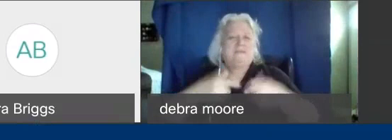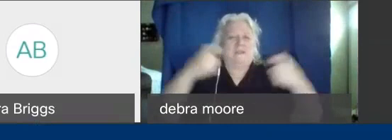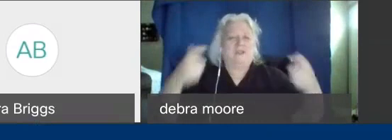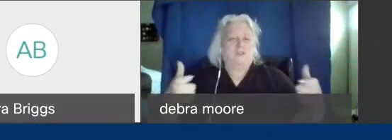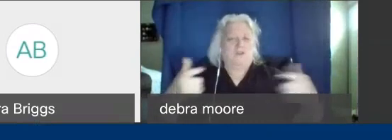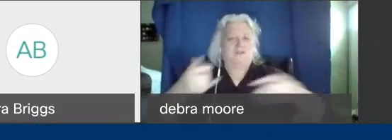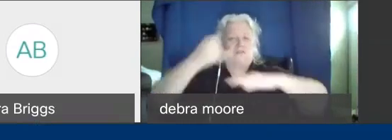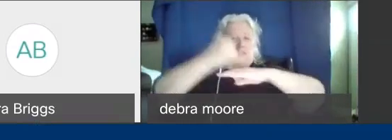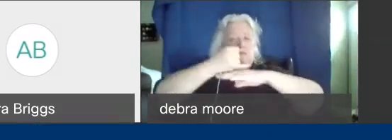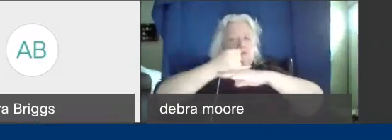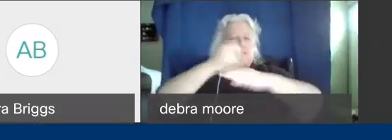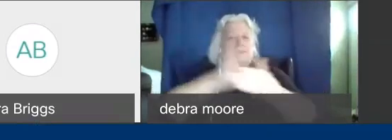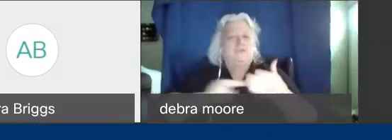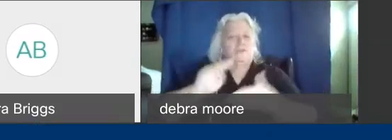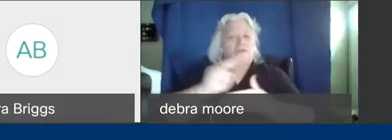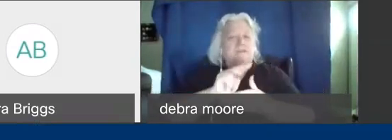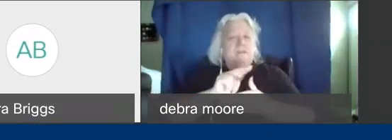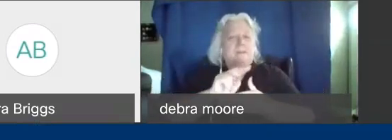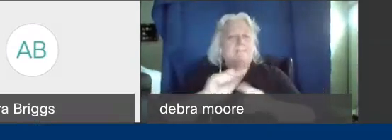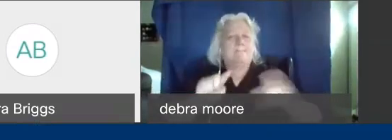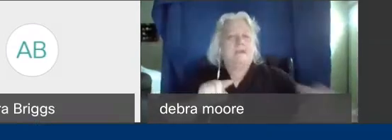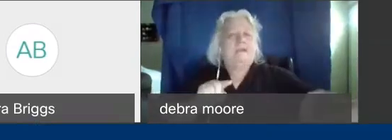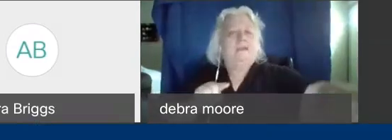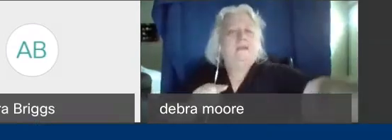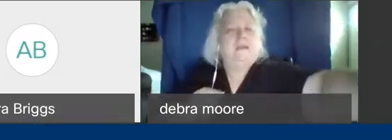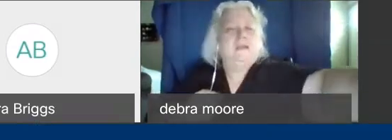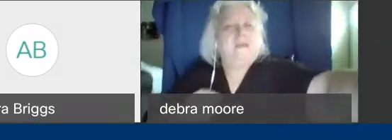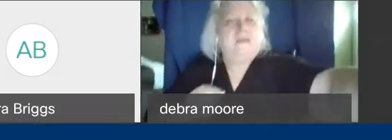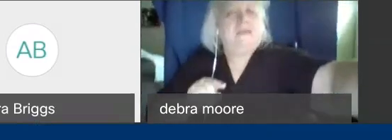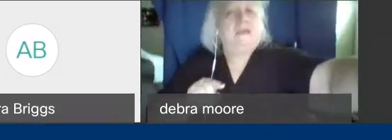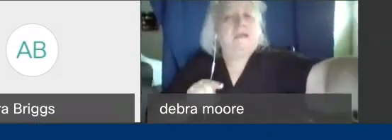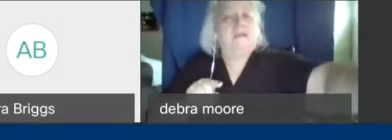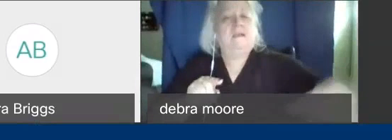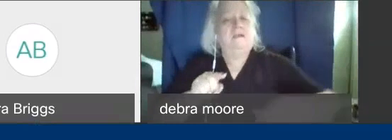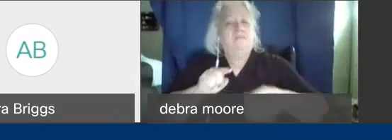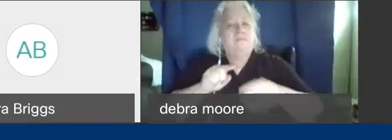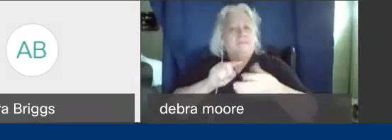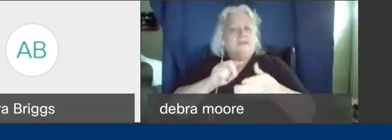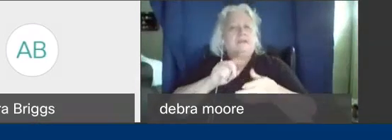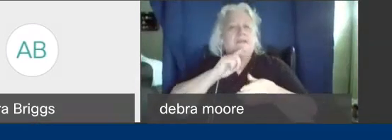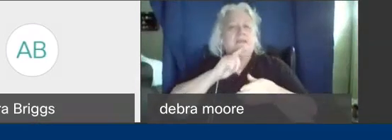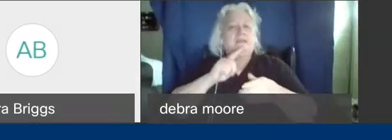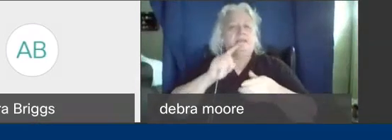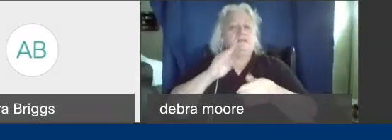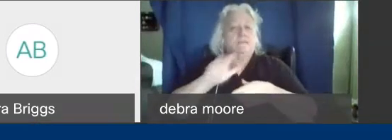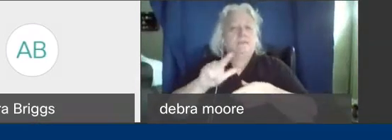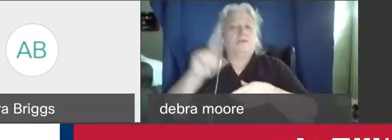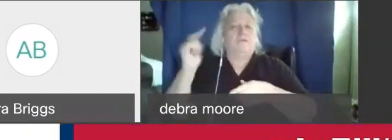universities, but this is a bill that's in effect for all colleges alike.